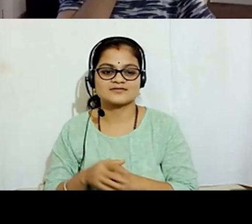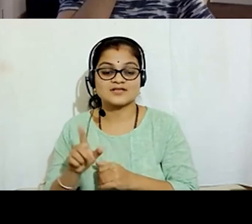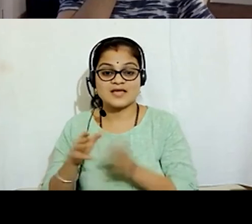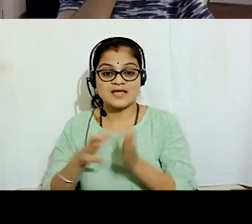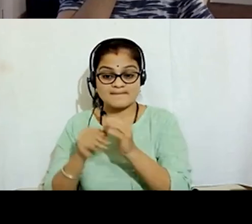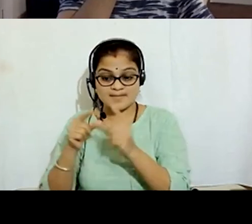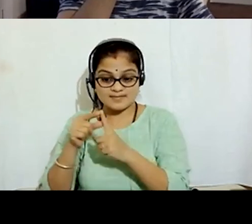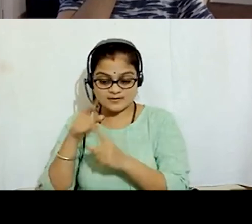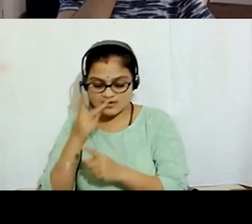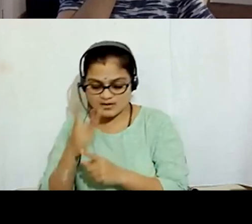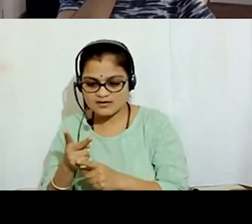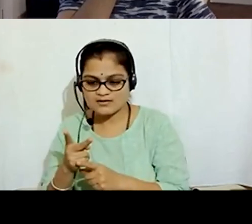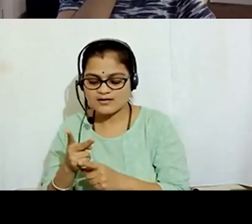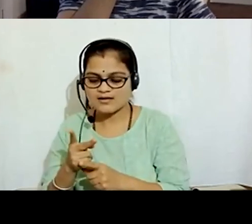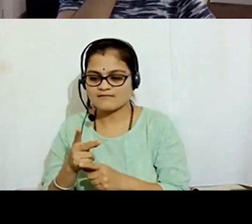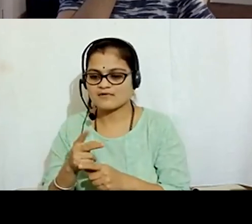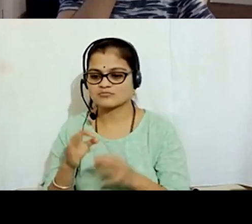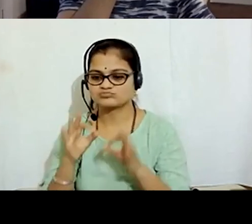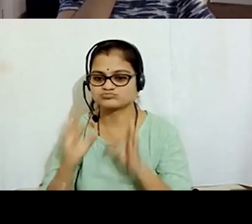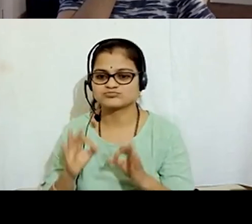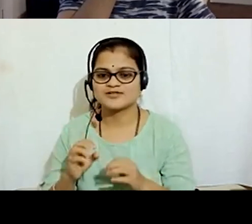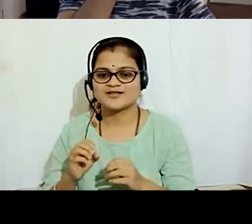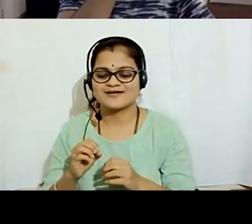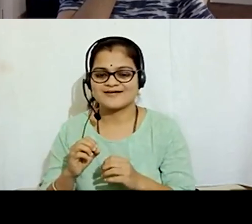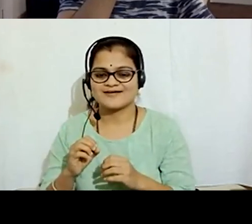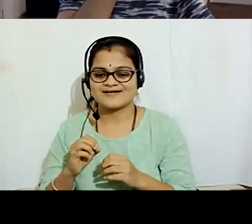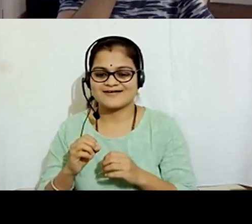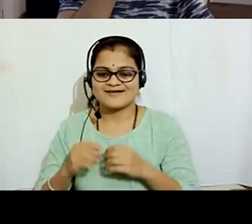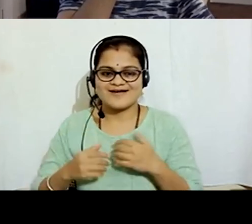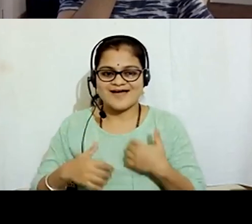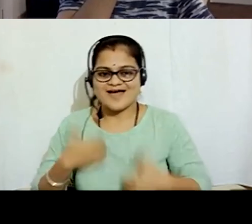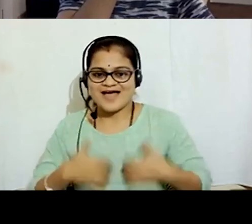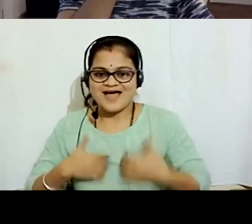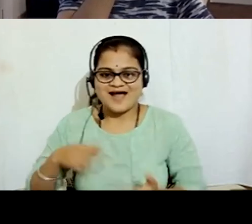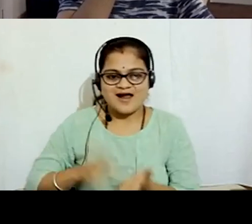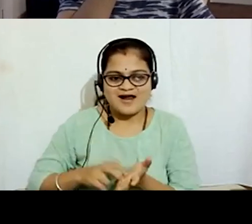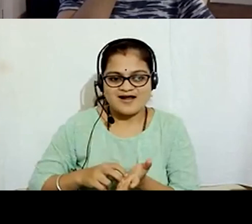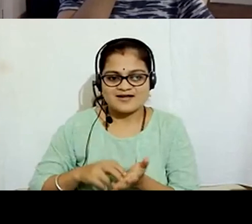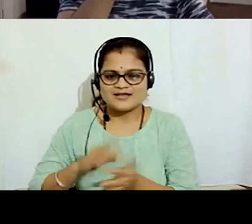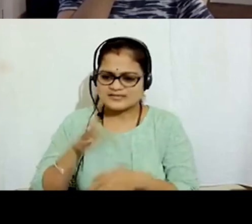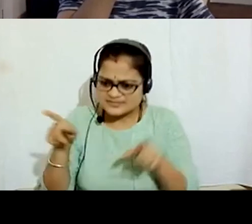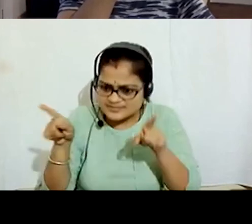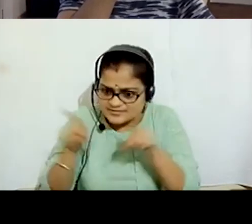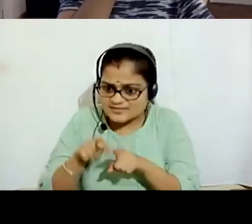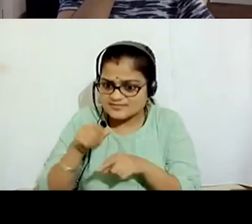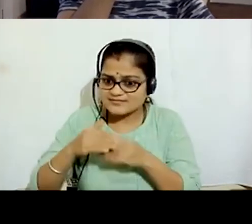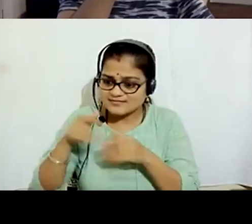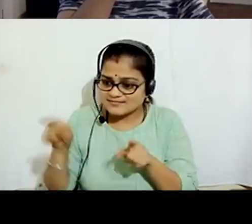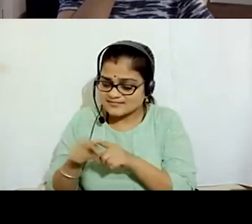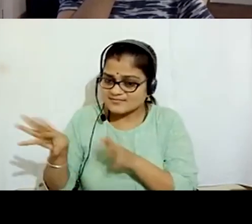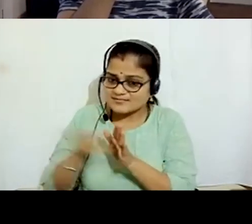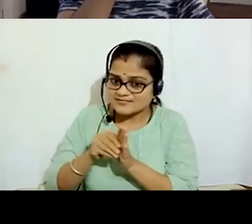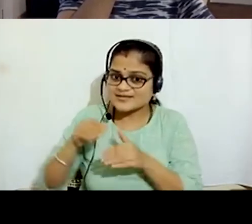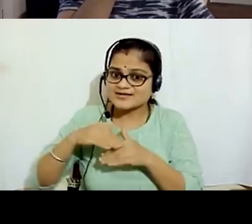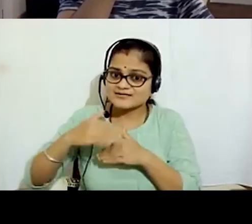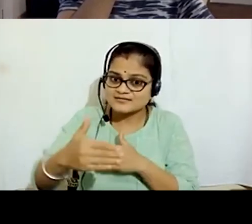application, I got super excited because I thought like this would just like kind of drive that same effort forward of maybe trying to build a